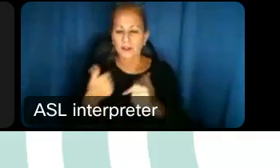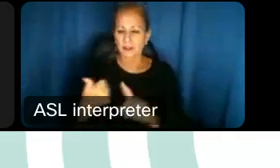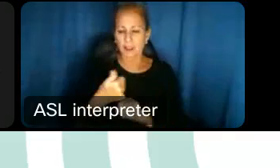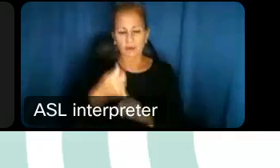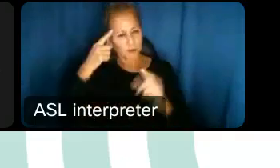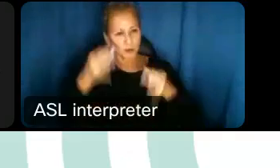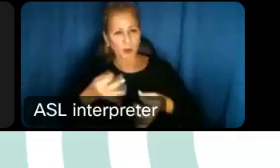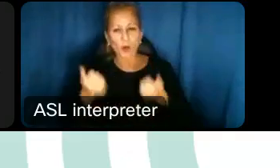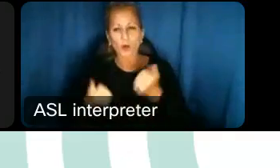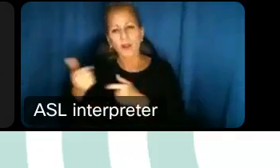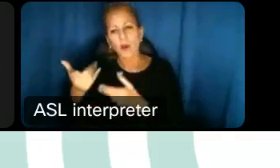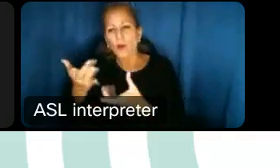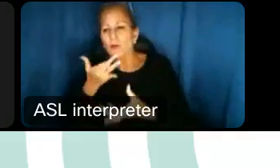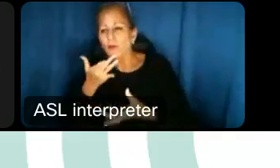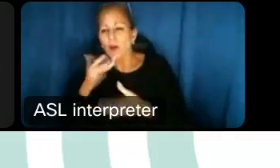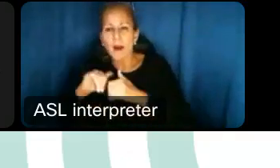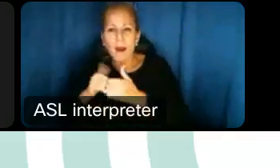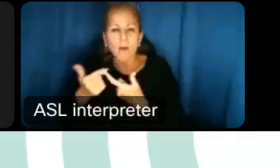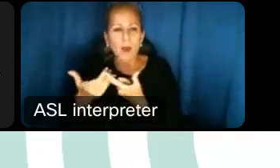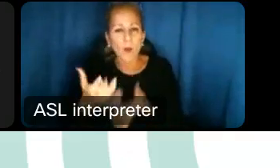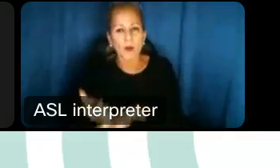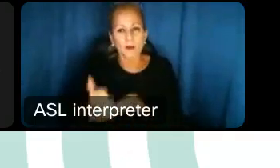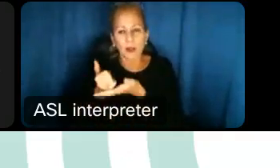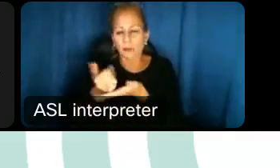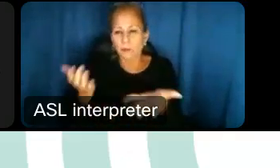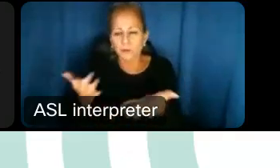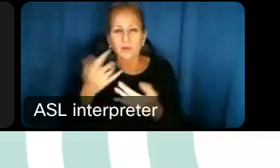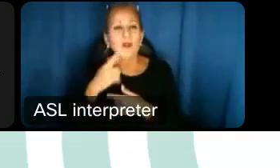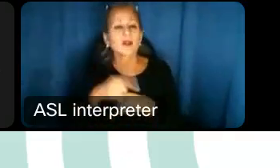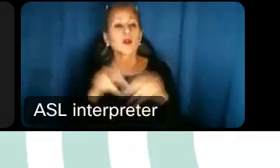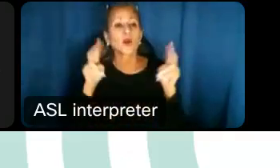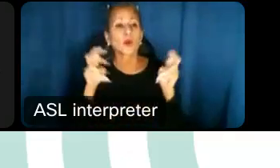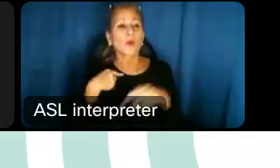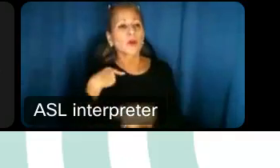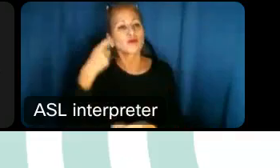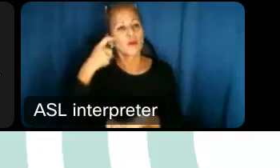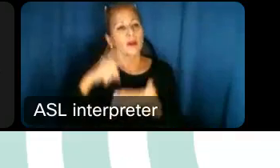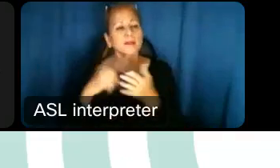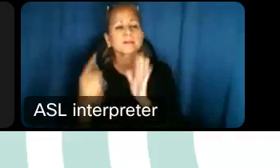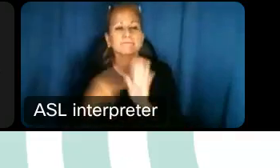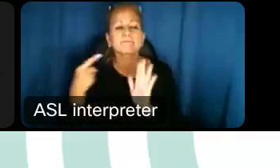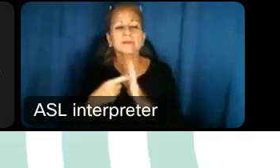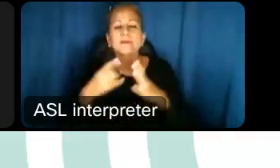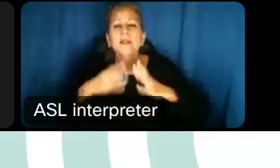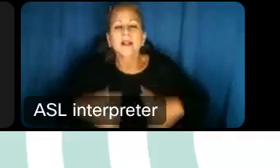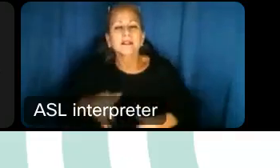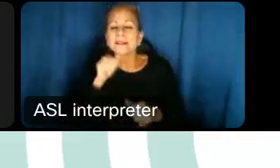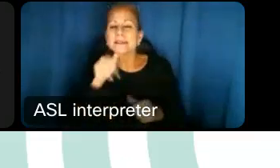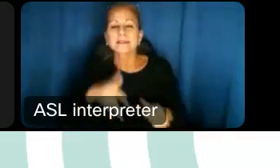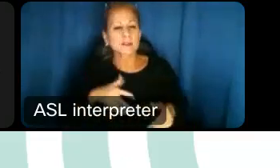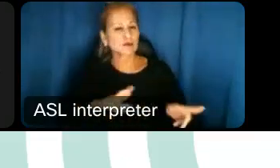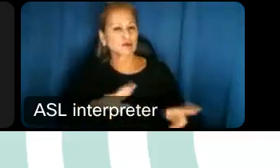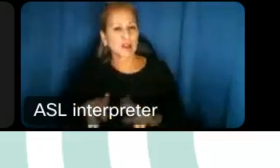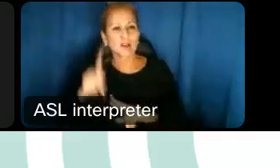to engage with and how. And quote, we recognize that sometimes clients are not ready